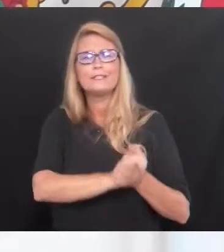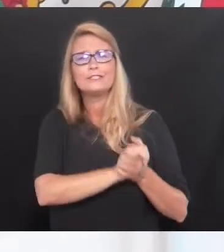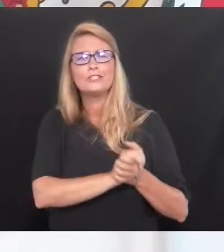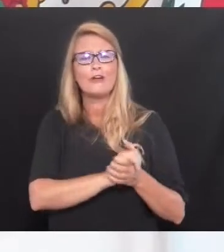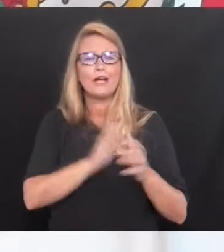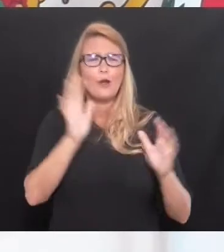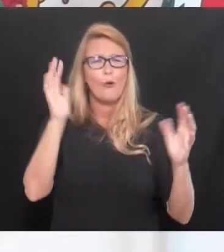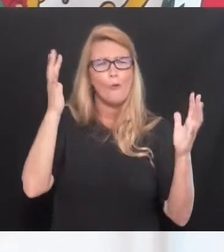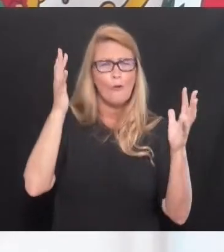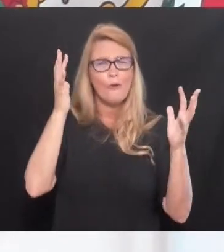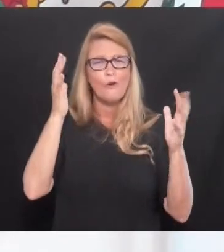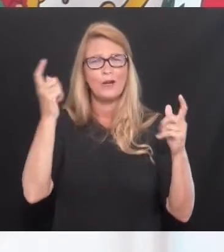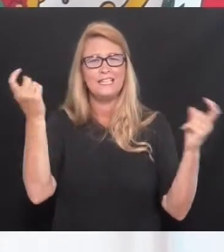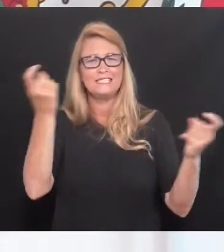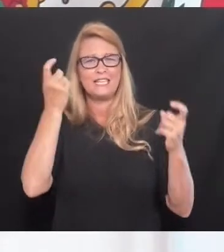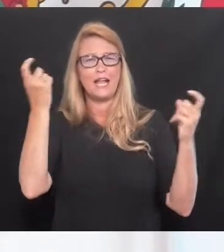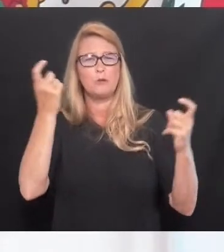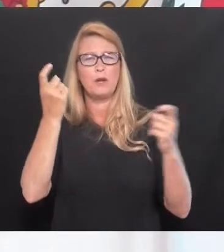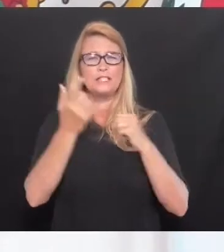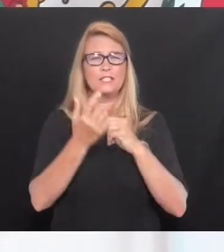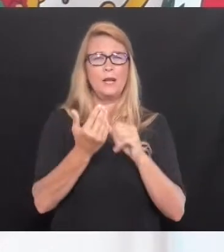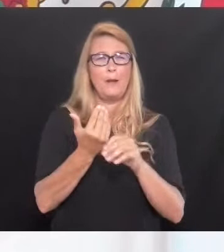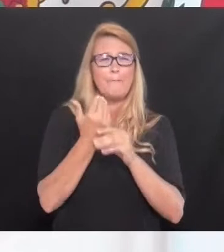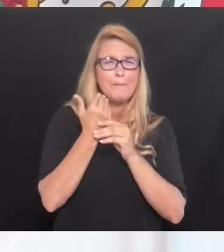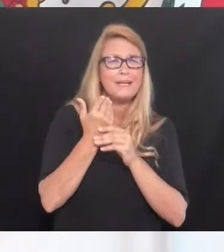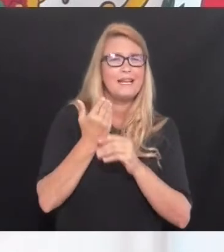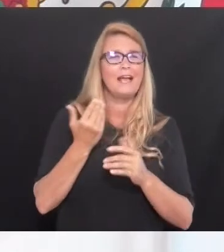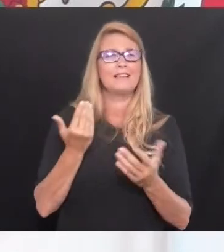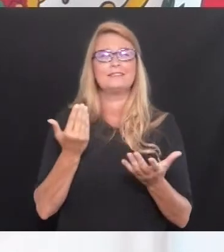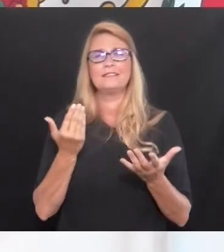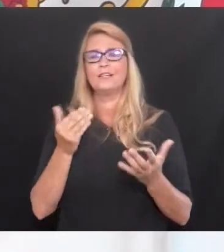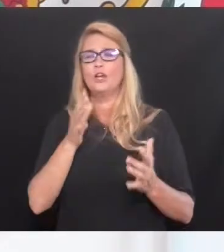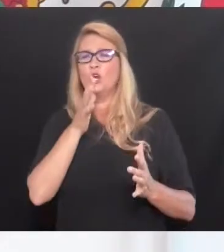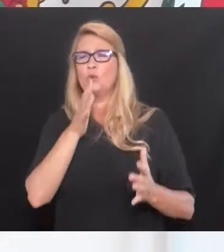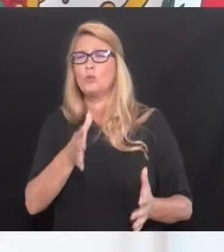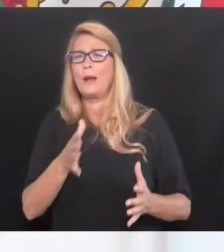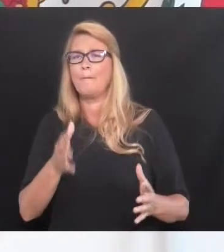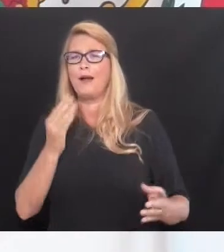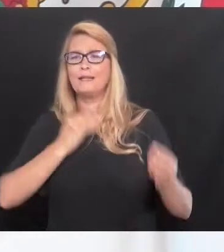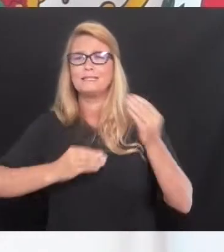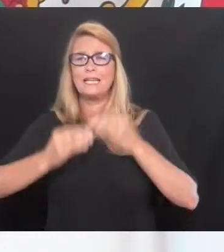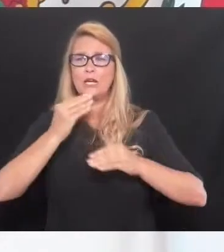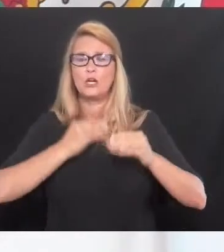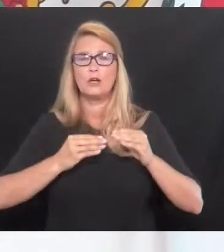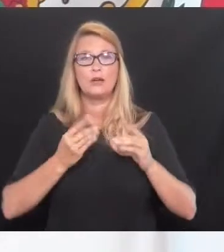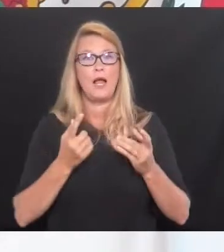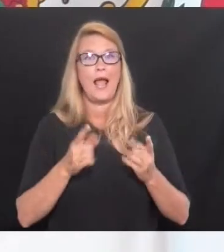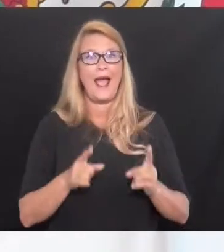The celebrations at the picnics and grandma's dinners and everything, they all came back.